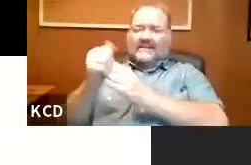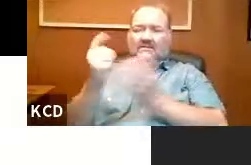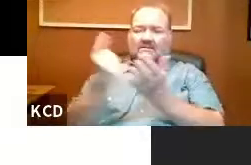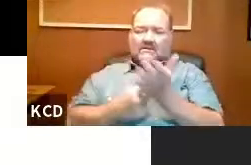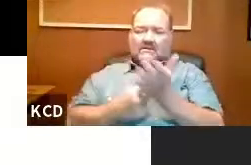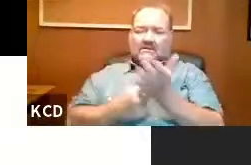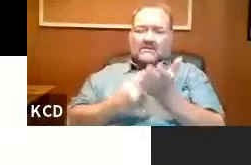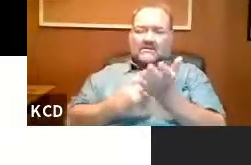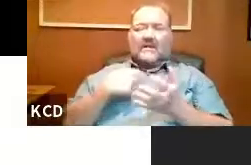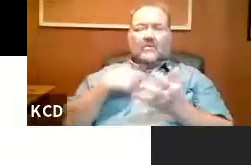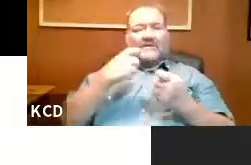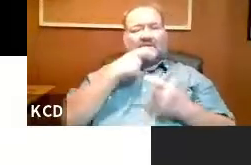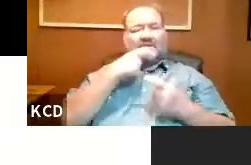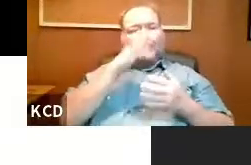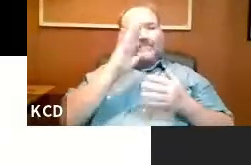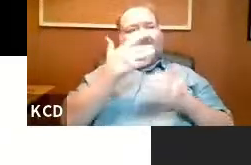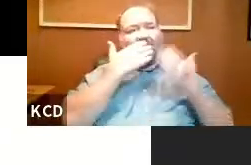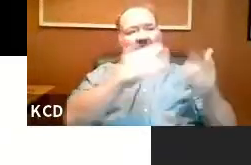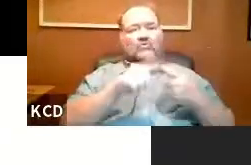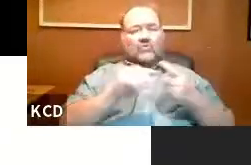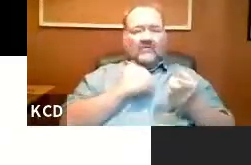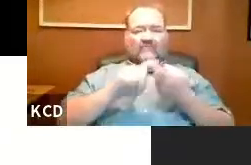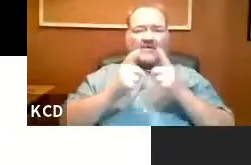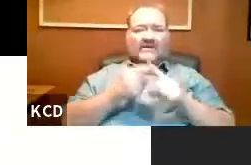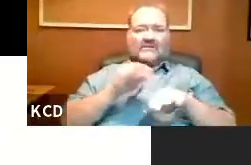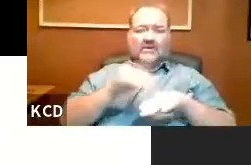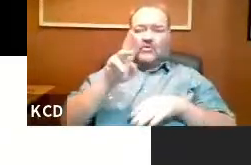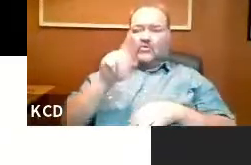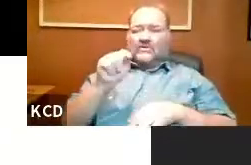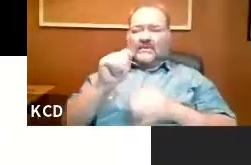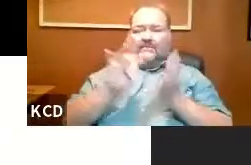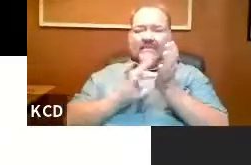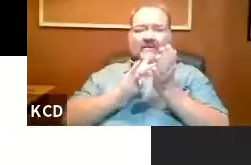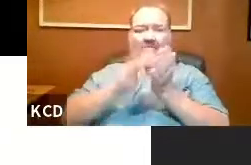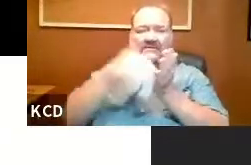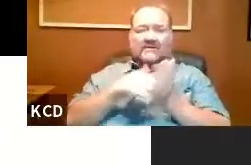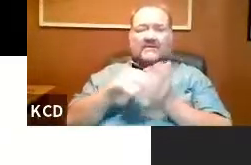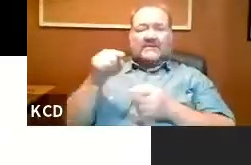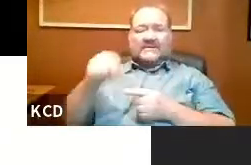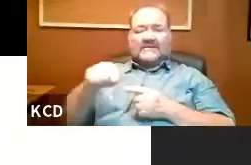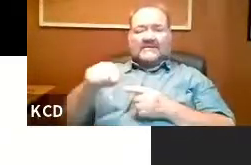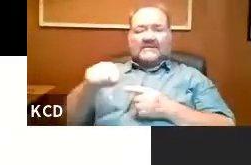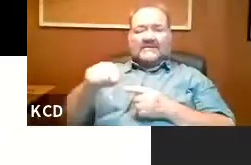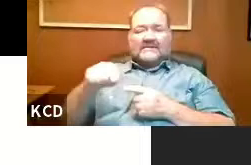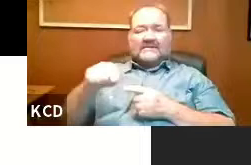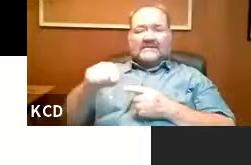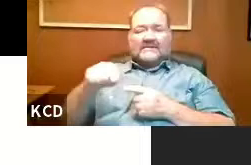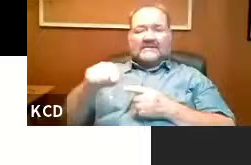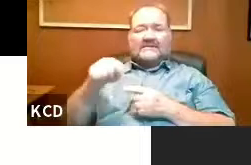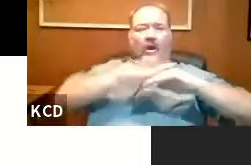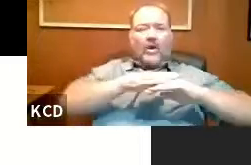big thanks to our friends over at UT Medical Center. So this is building off of what Dr. Shamia